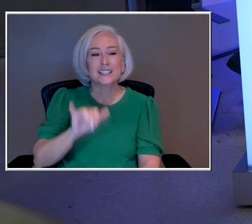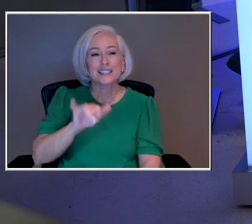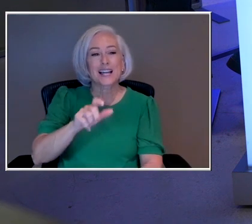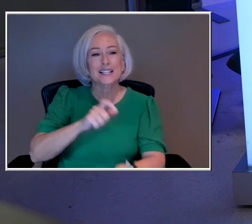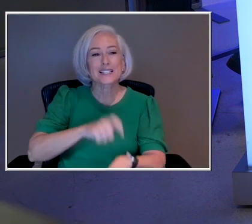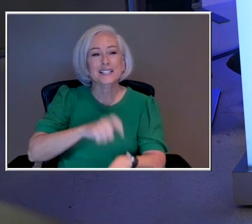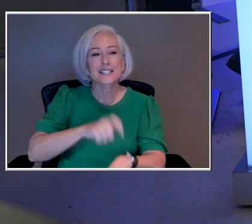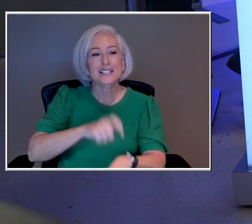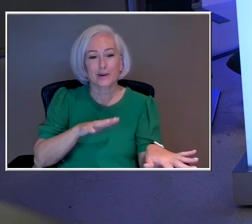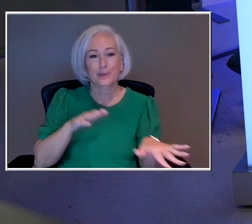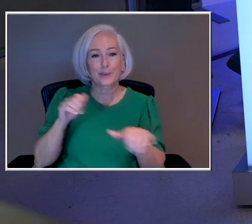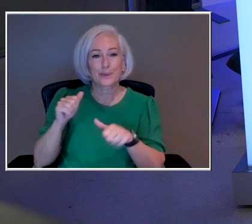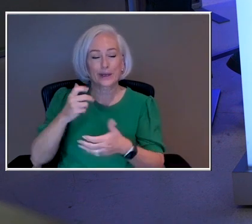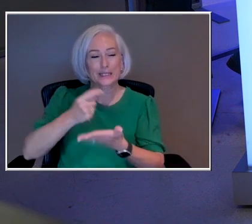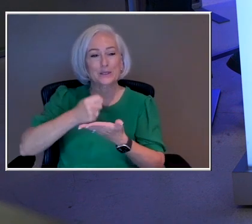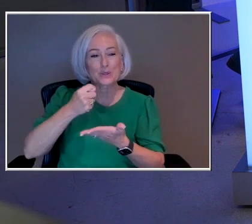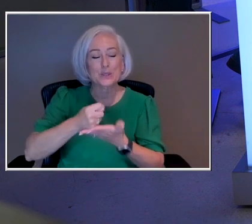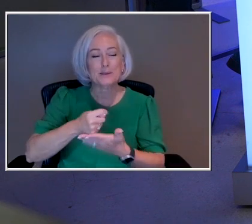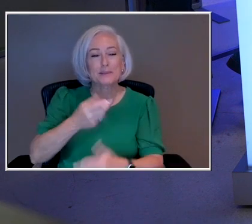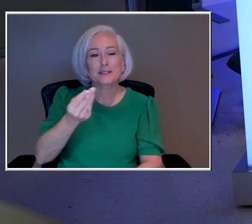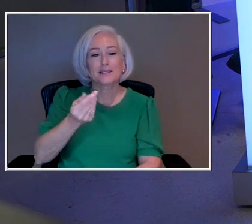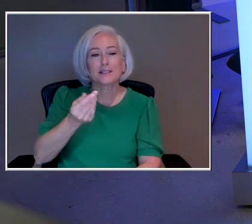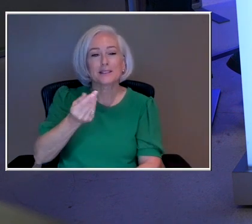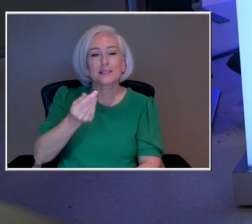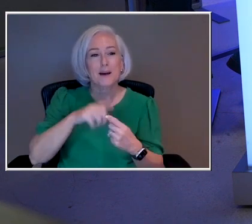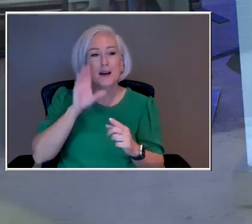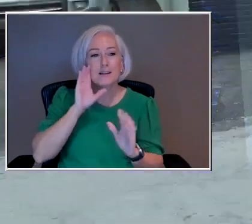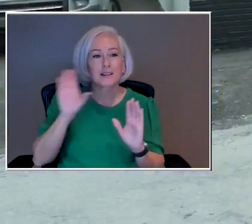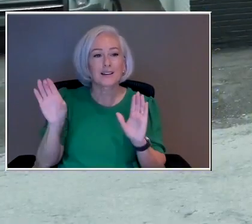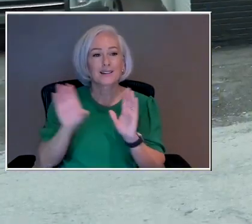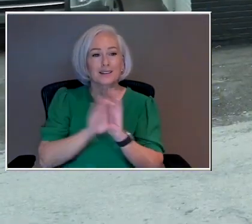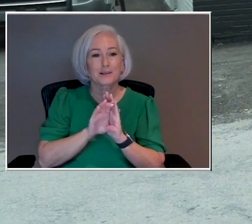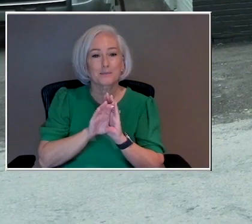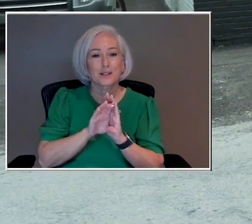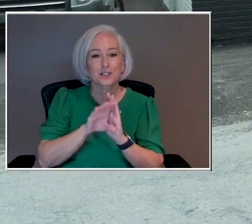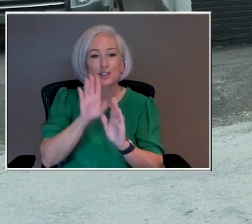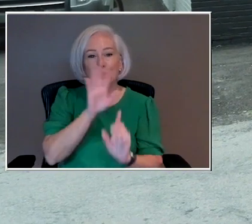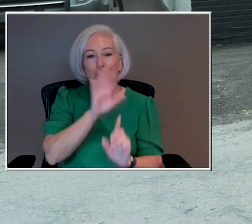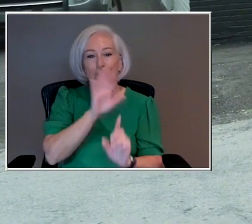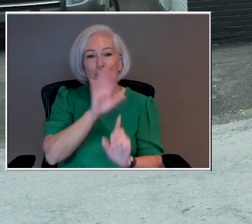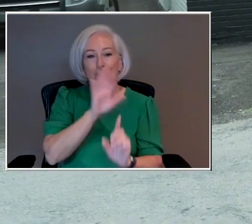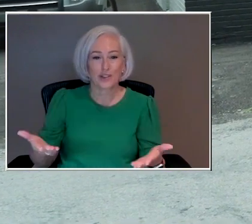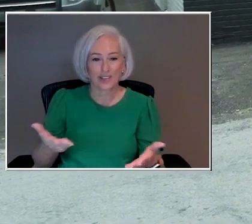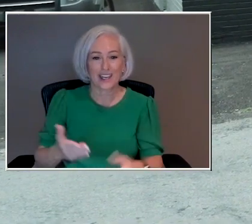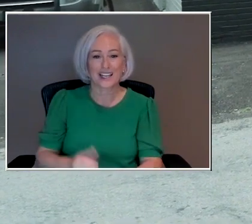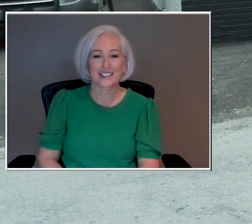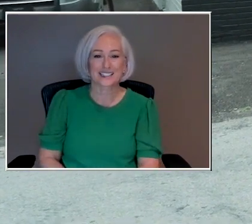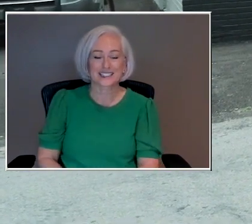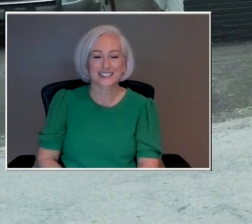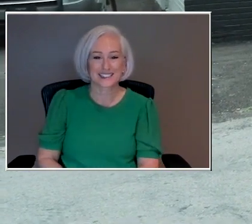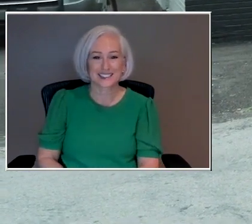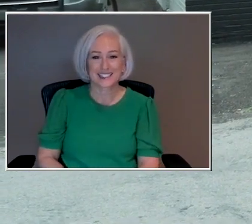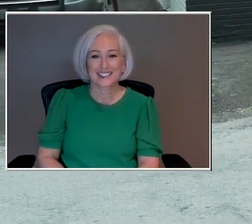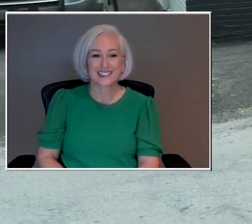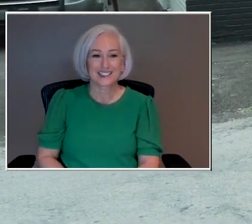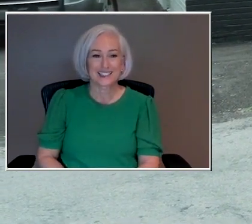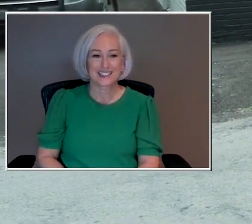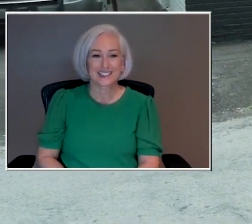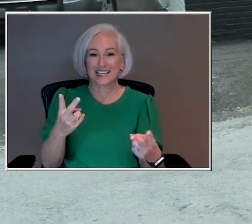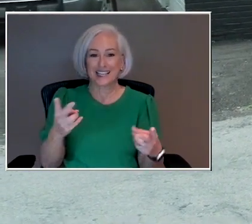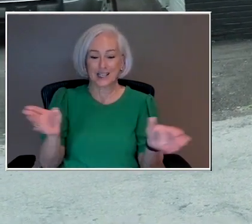their treatment. So tell us about this mural, this very special, well, we just think of it just of a box of a building. There it is, just a gray